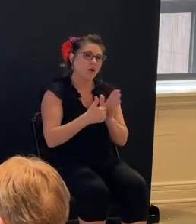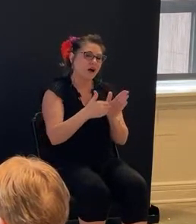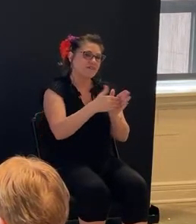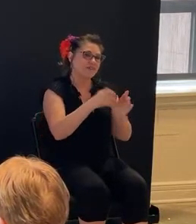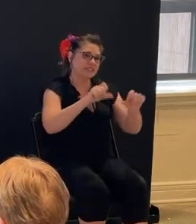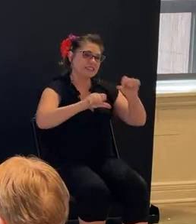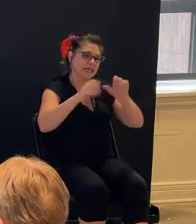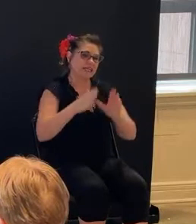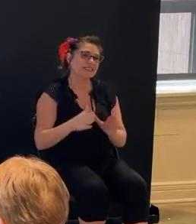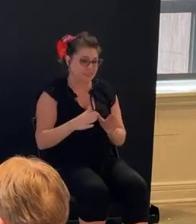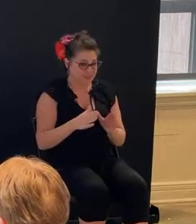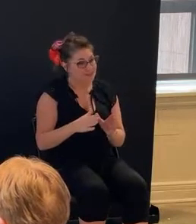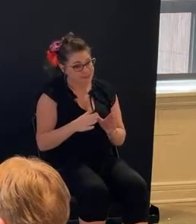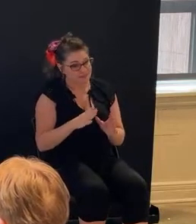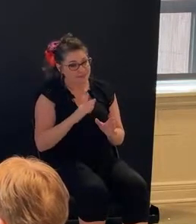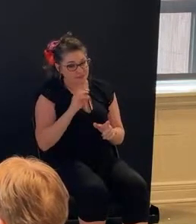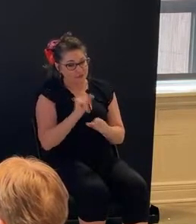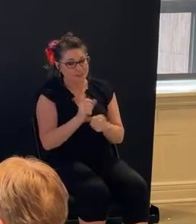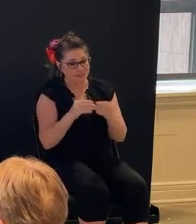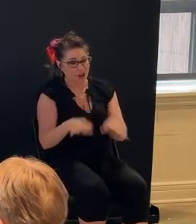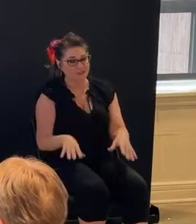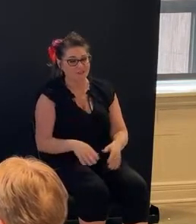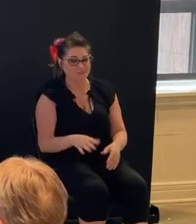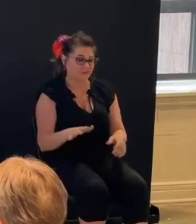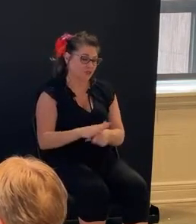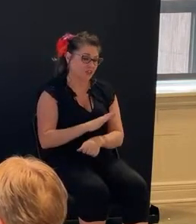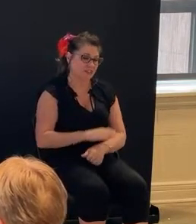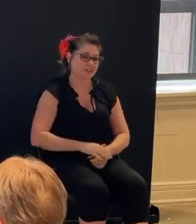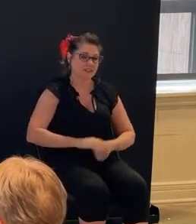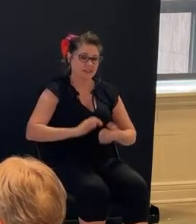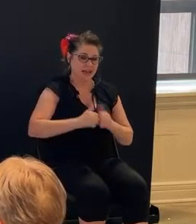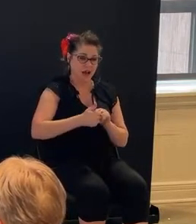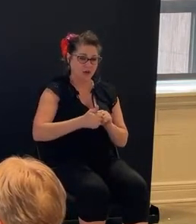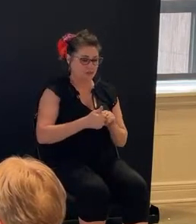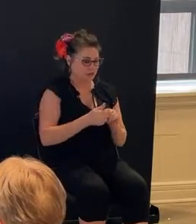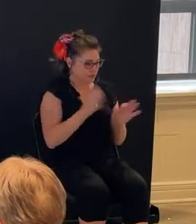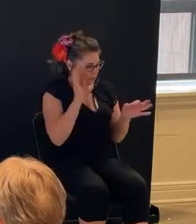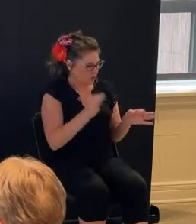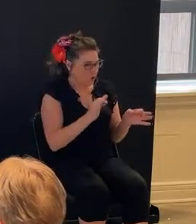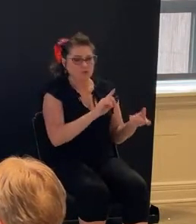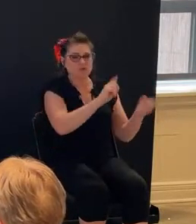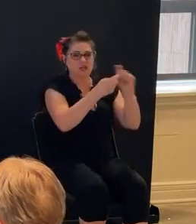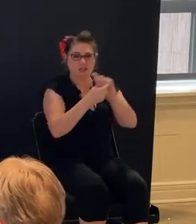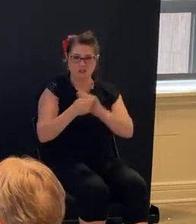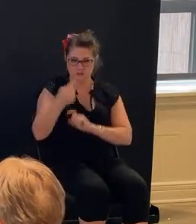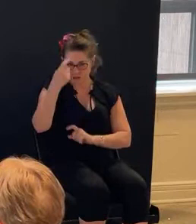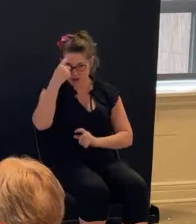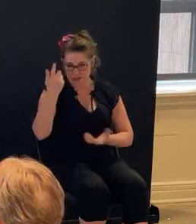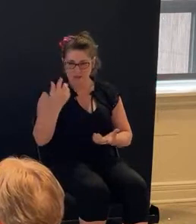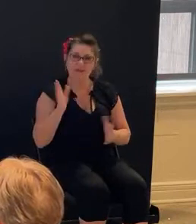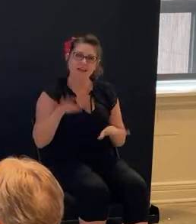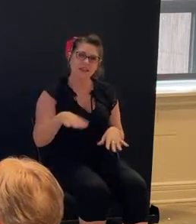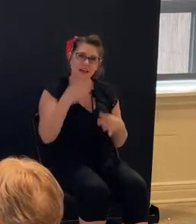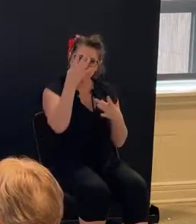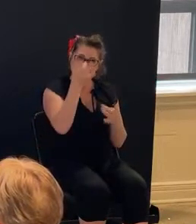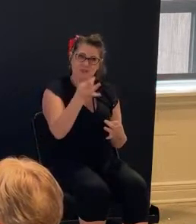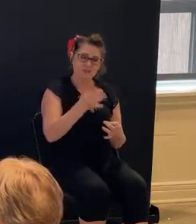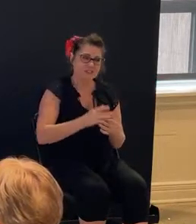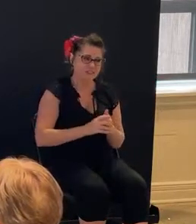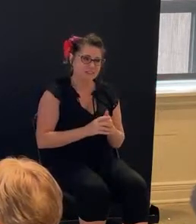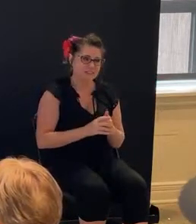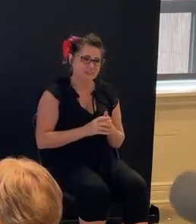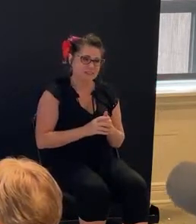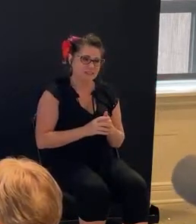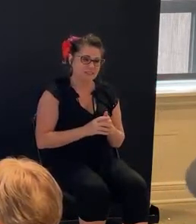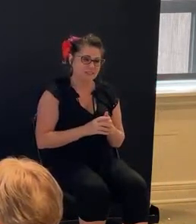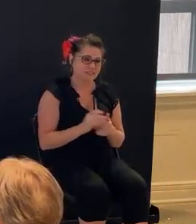scientists are totally lost, how they, you know, how they change their minds, how their debates in the field. I thought it was interesting how, you know, there's this